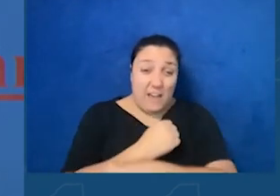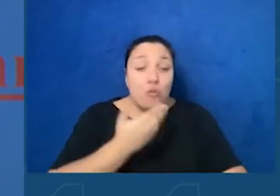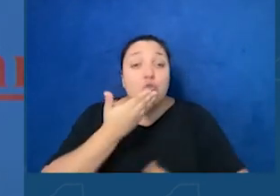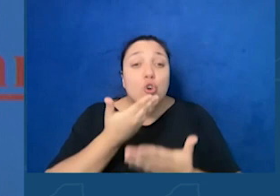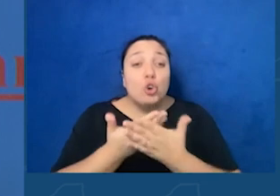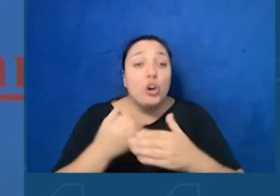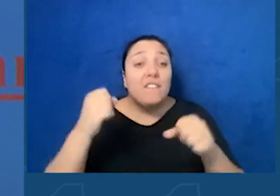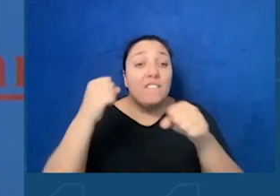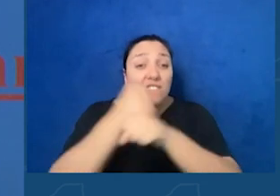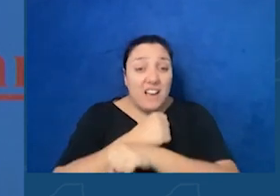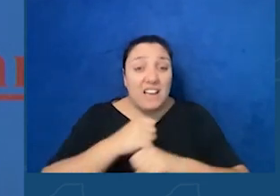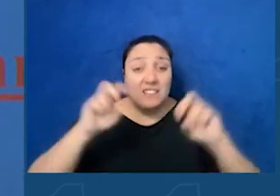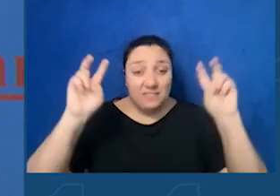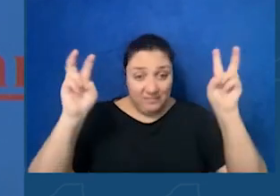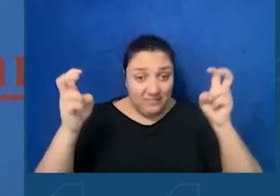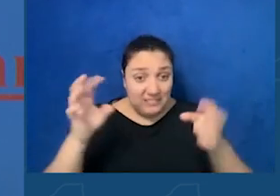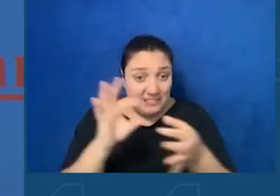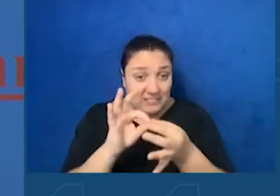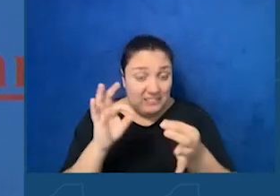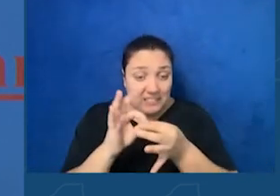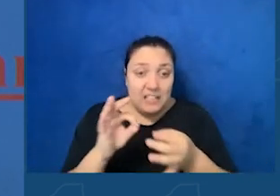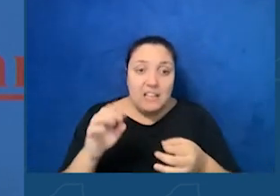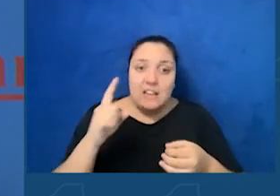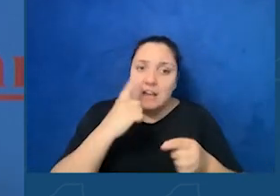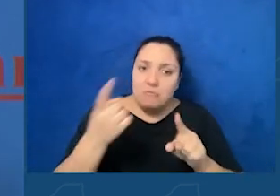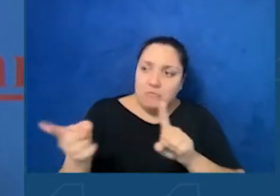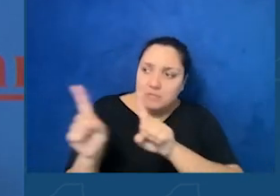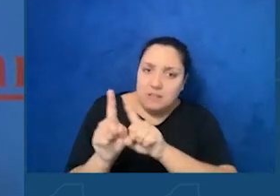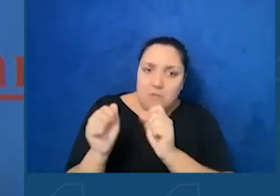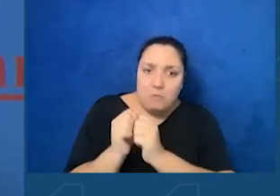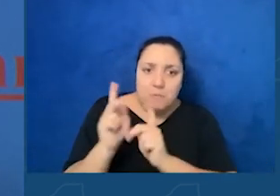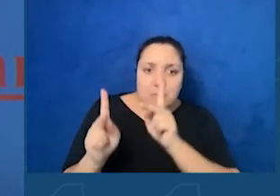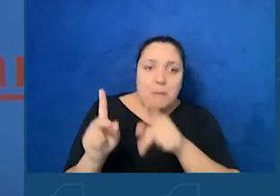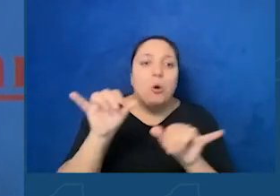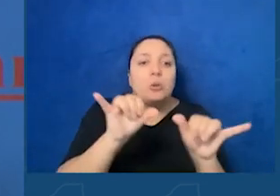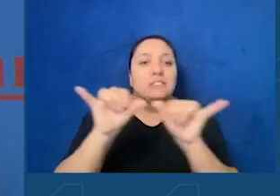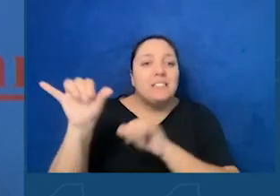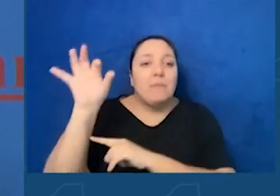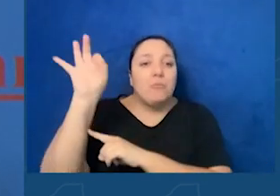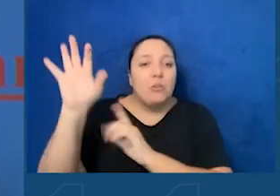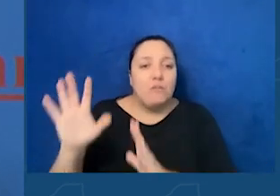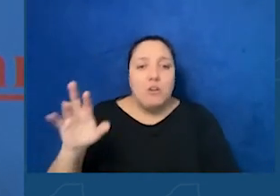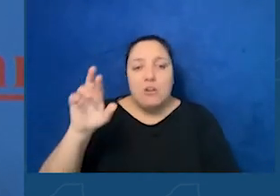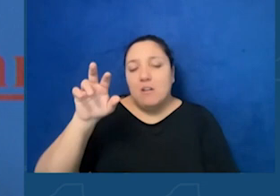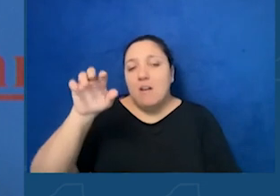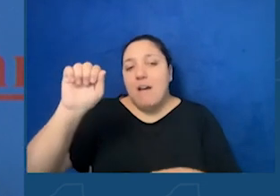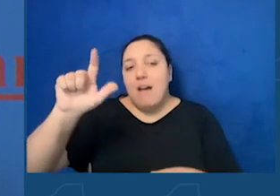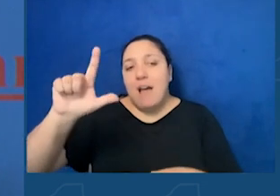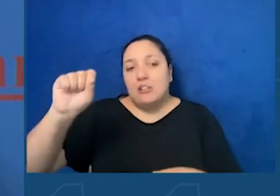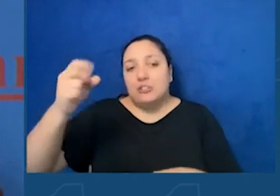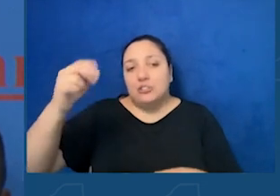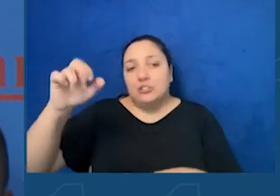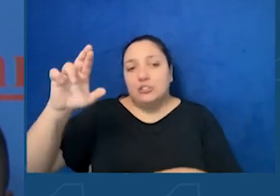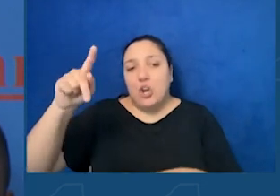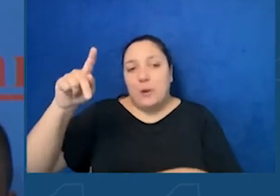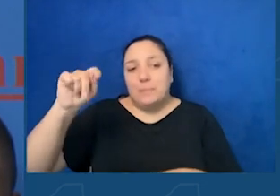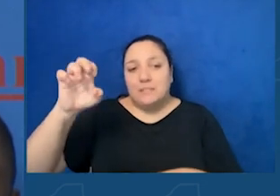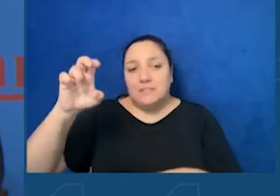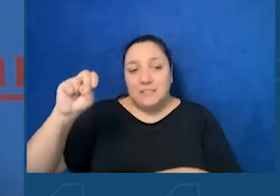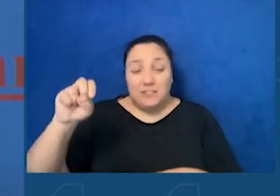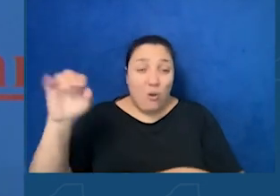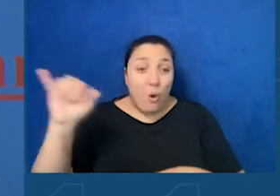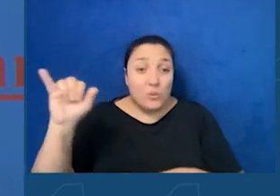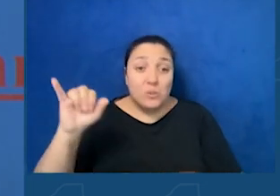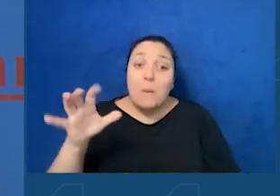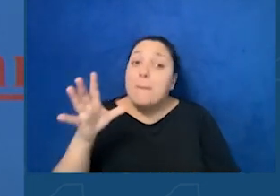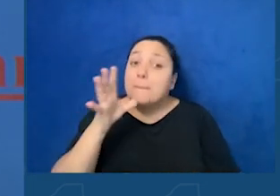of our people, starting with Reverend Dr. Al Sharpton and Mama Hazel Dukes, who I see every day of the week,